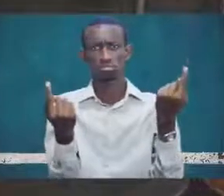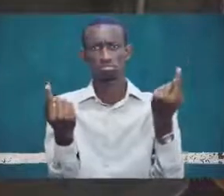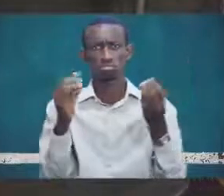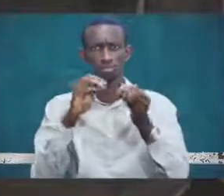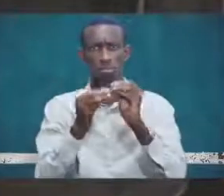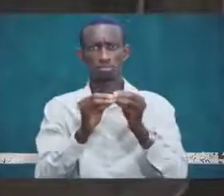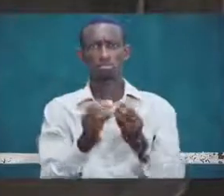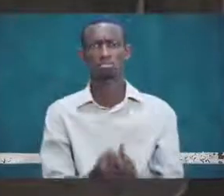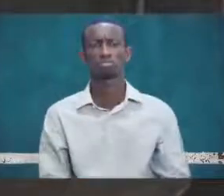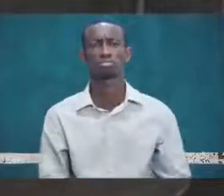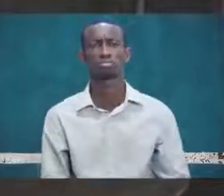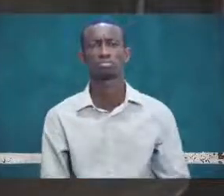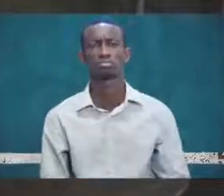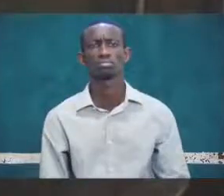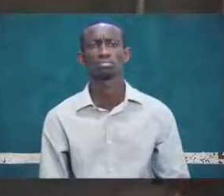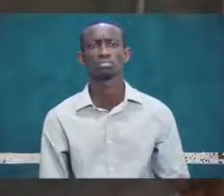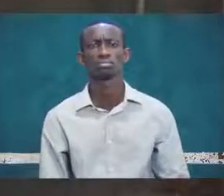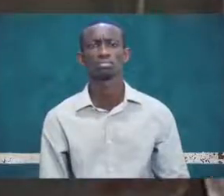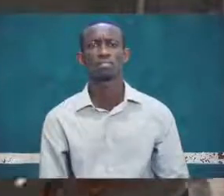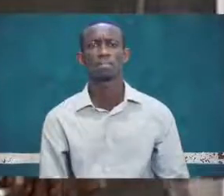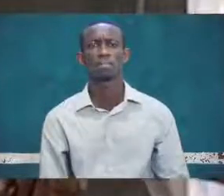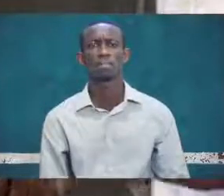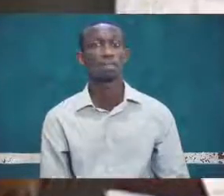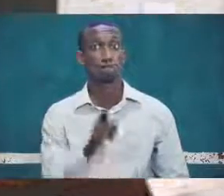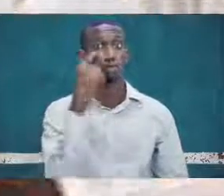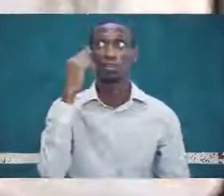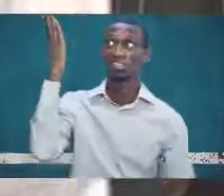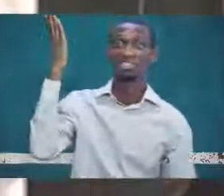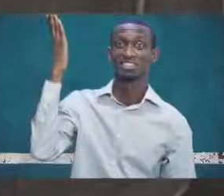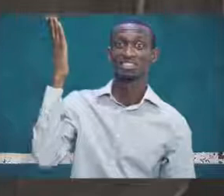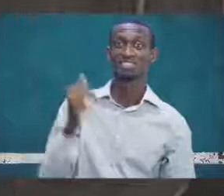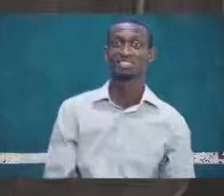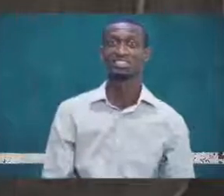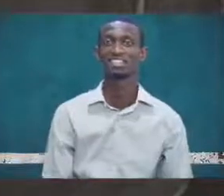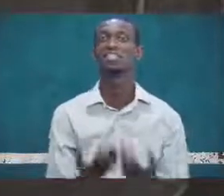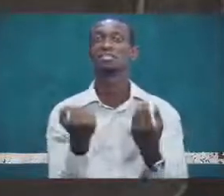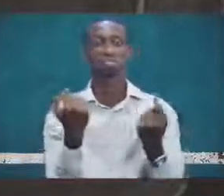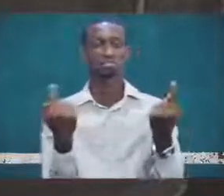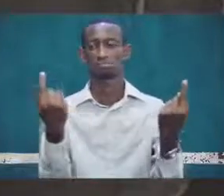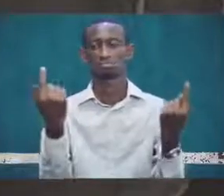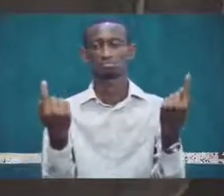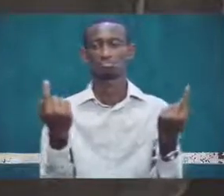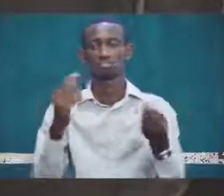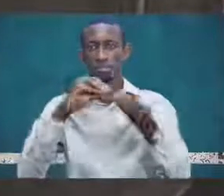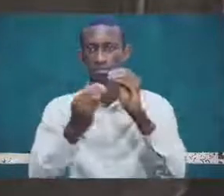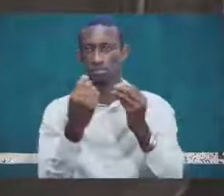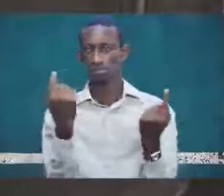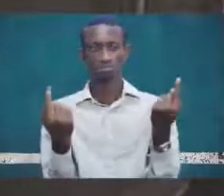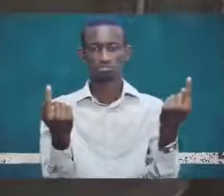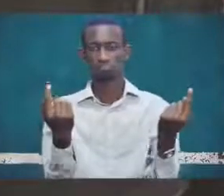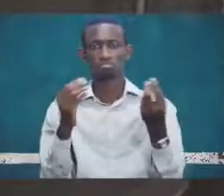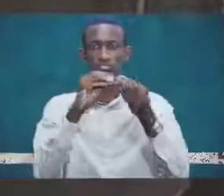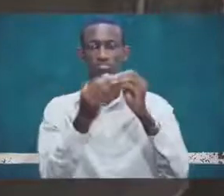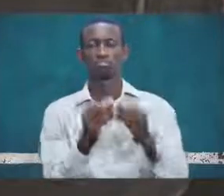The two amounts. Do you look at this? We have two amounts. You remember that what we talked